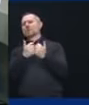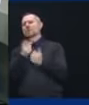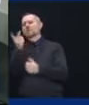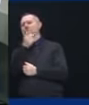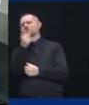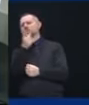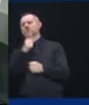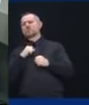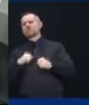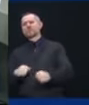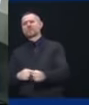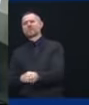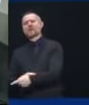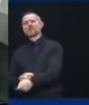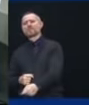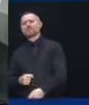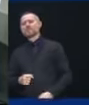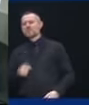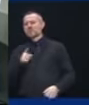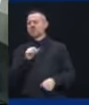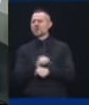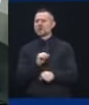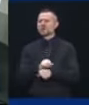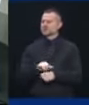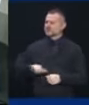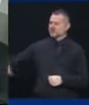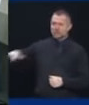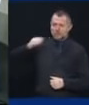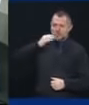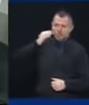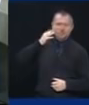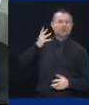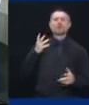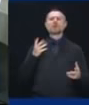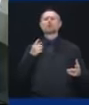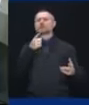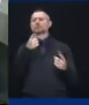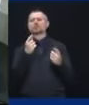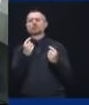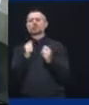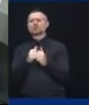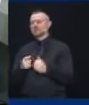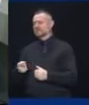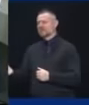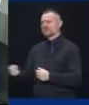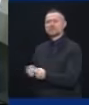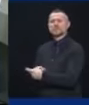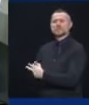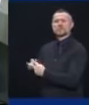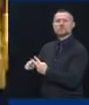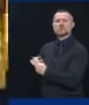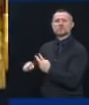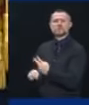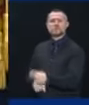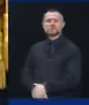to protect them? Are they working from home? What are you guys doing to help protect them?